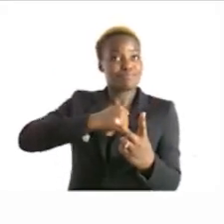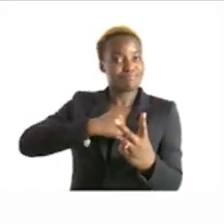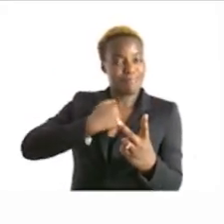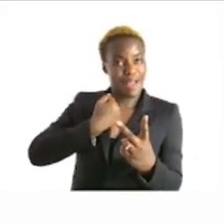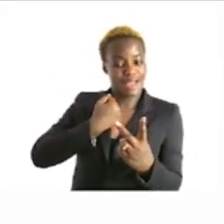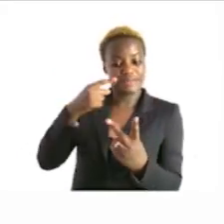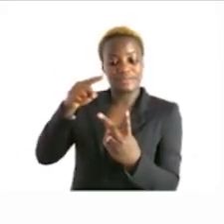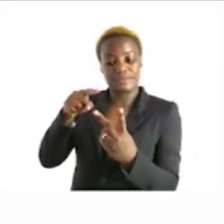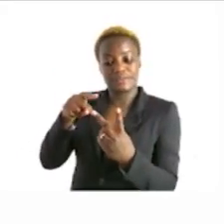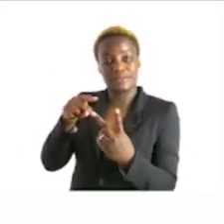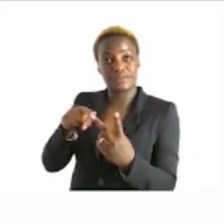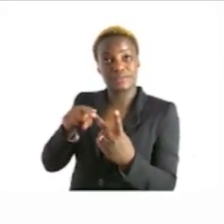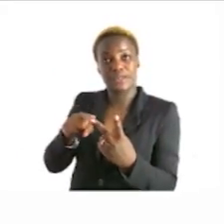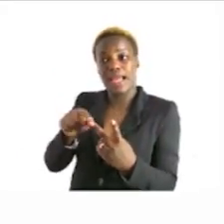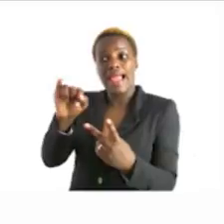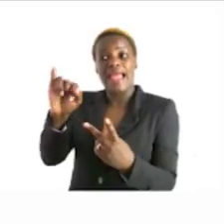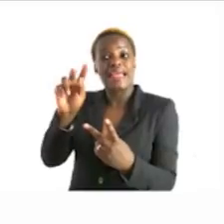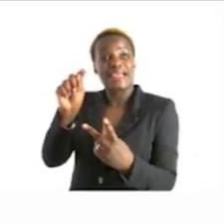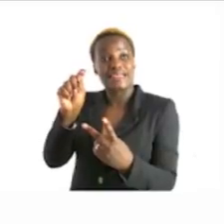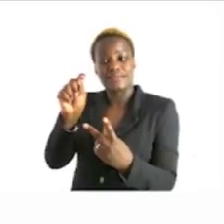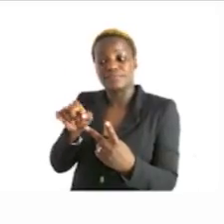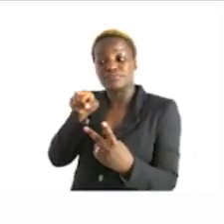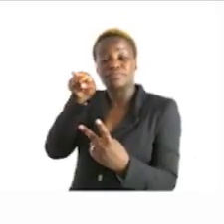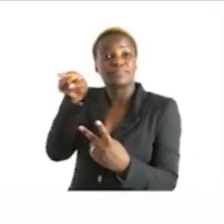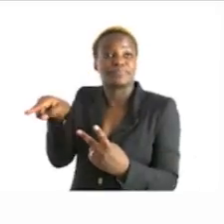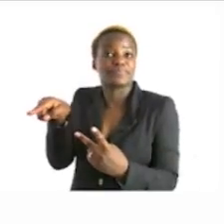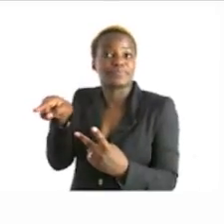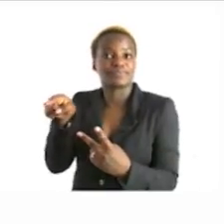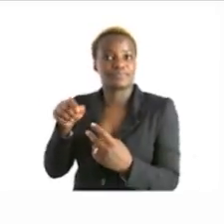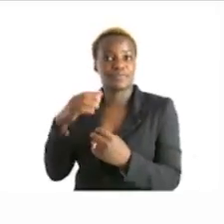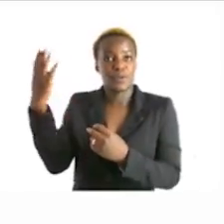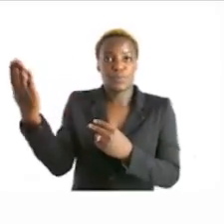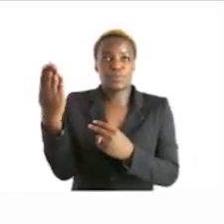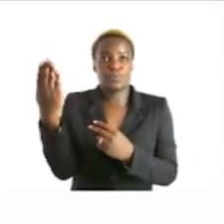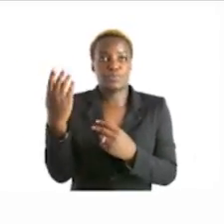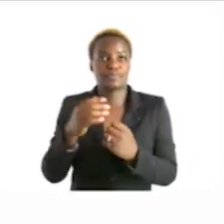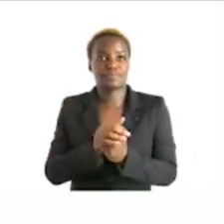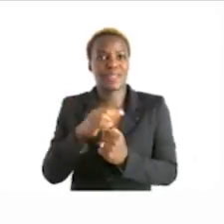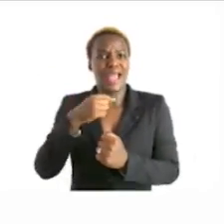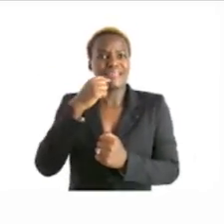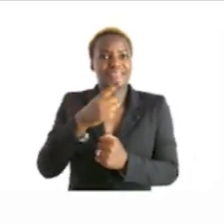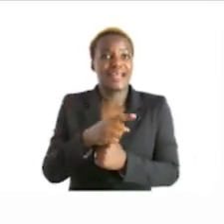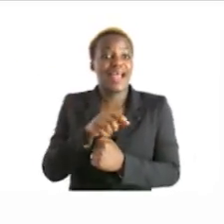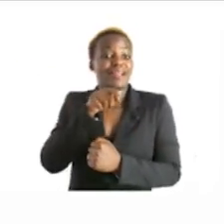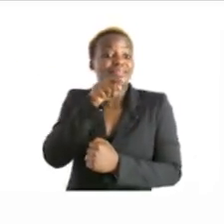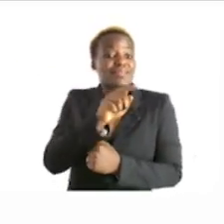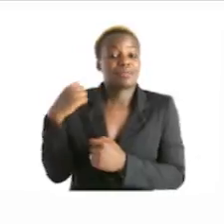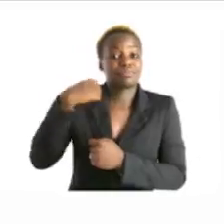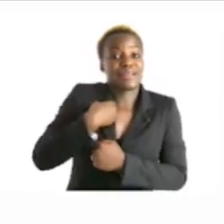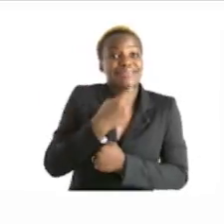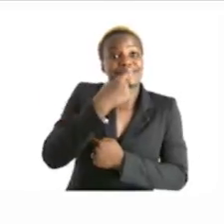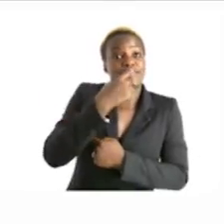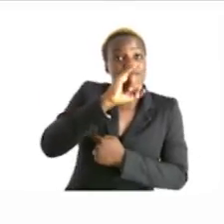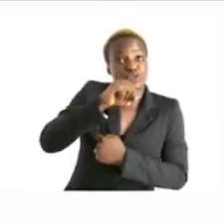that replaces the name i would have said that back is miss guriras miss